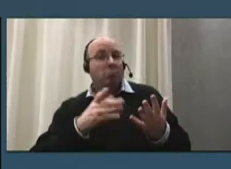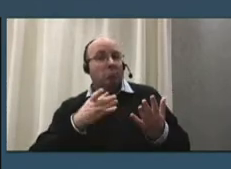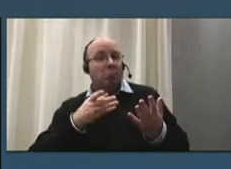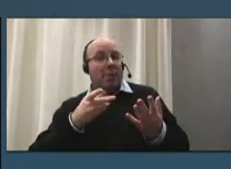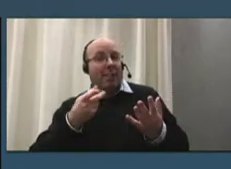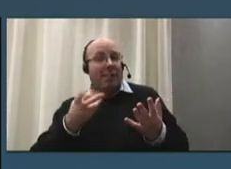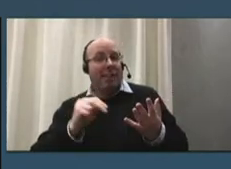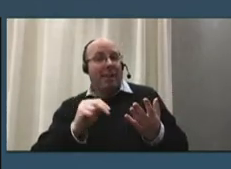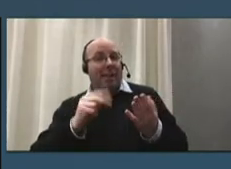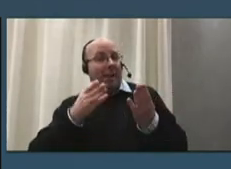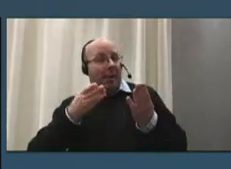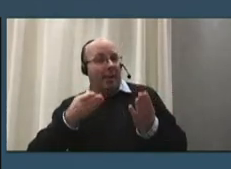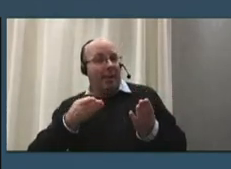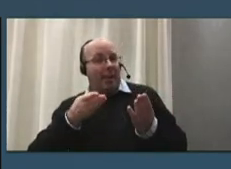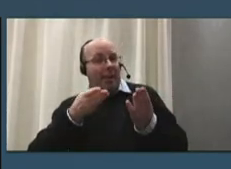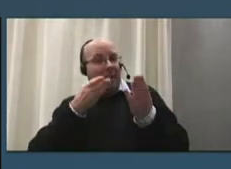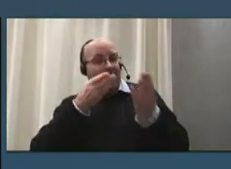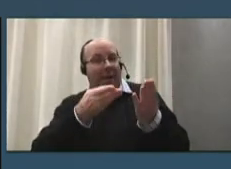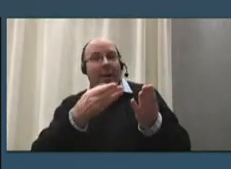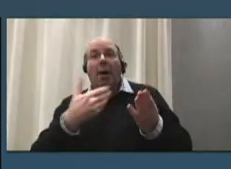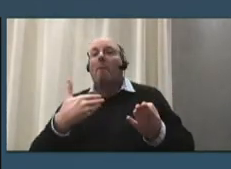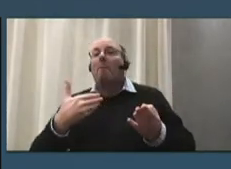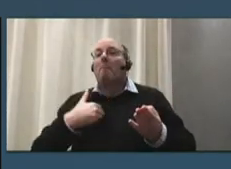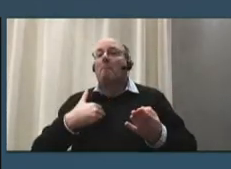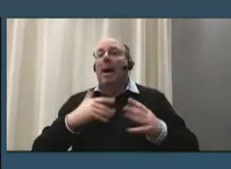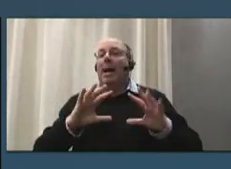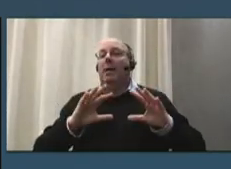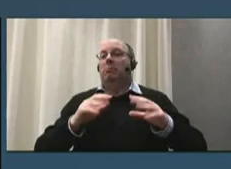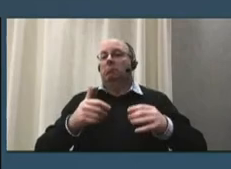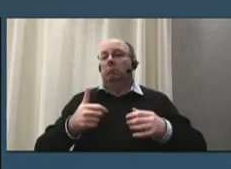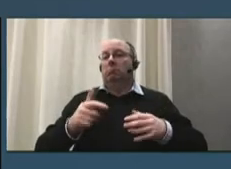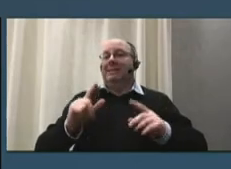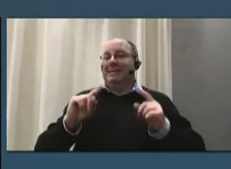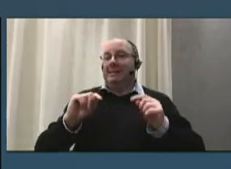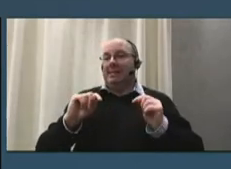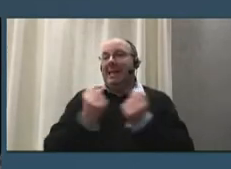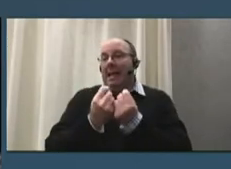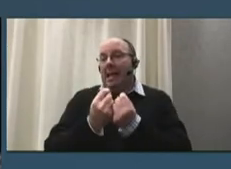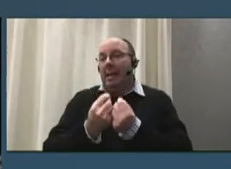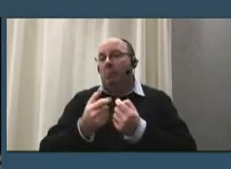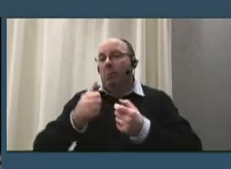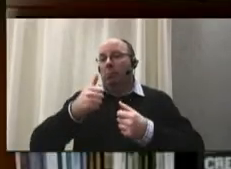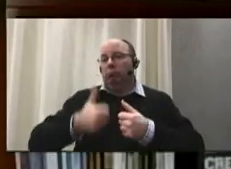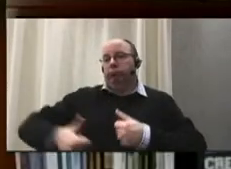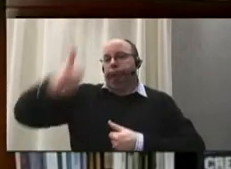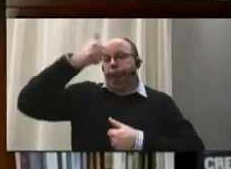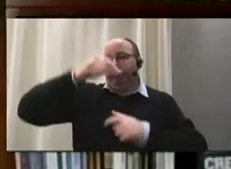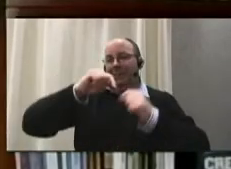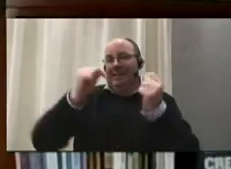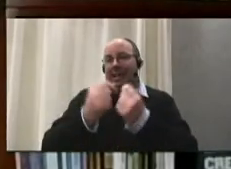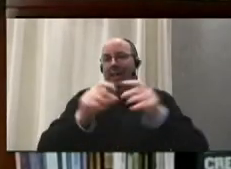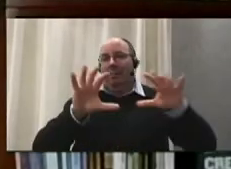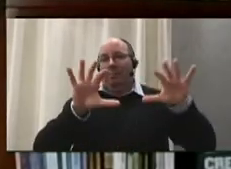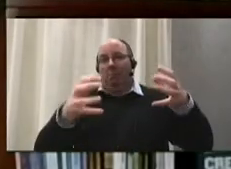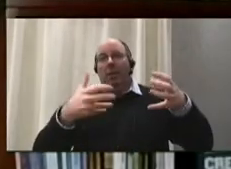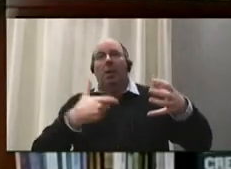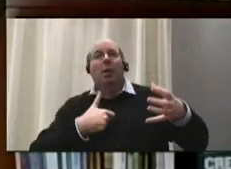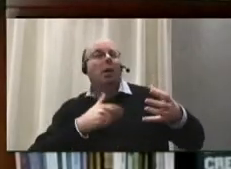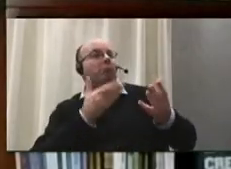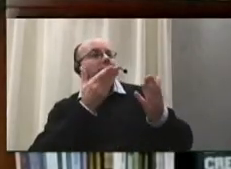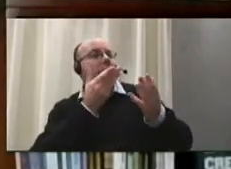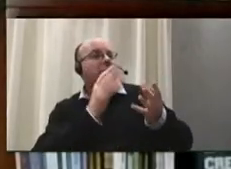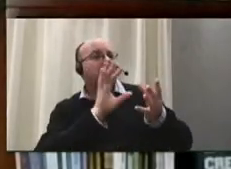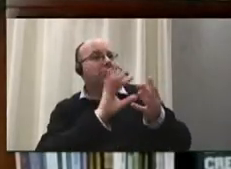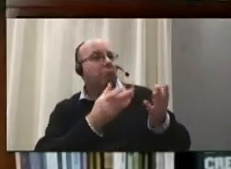to my executive team. And then we take all those factors and ultimately support their decision. I will give you an example. we had a school who